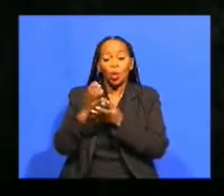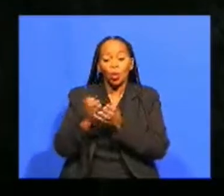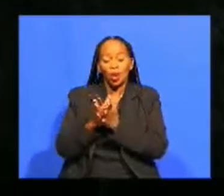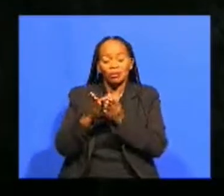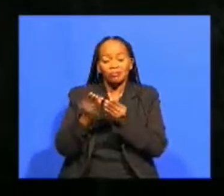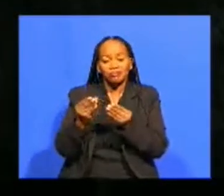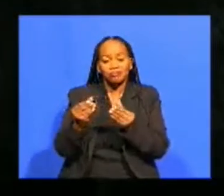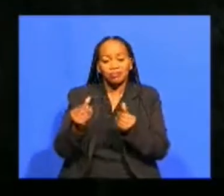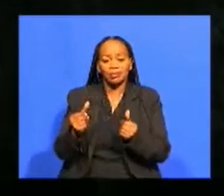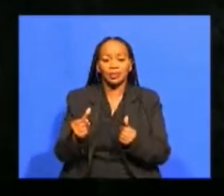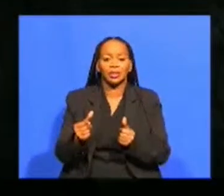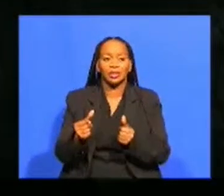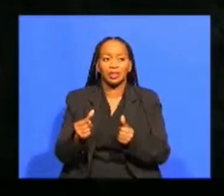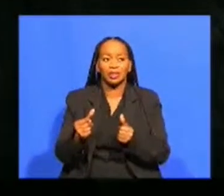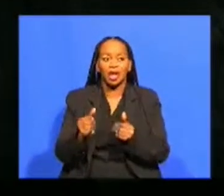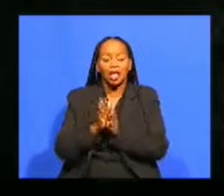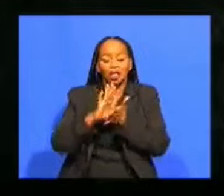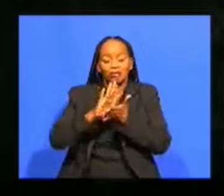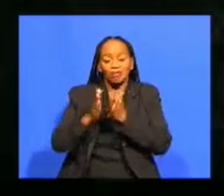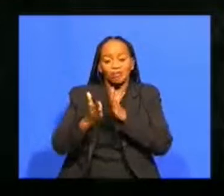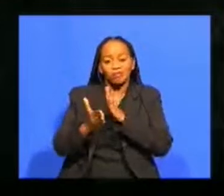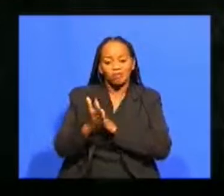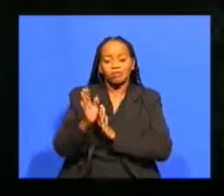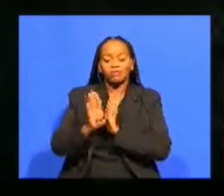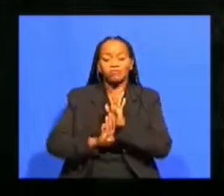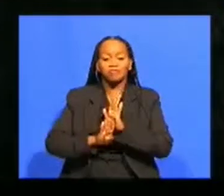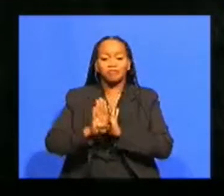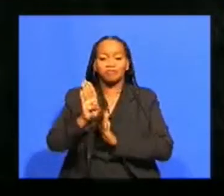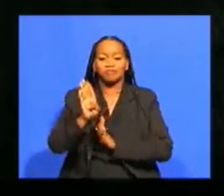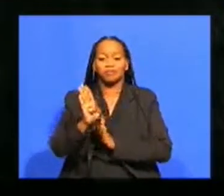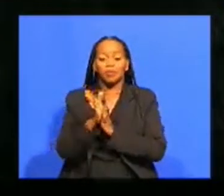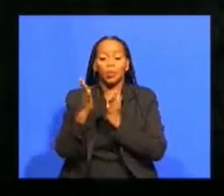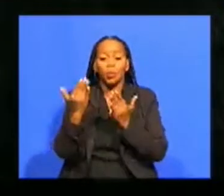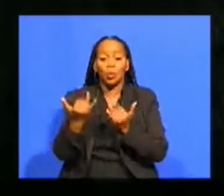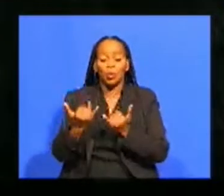We're determined to grow. We have just